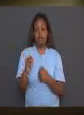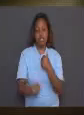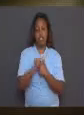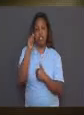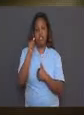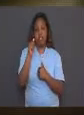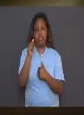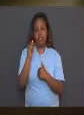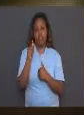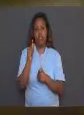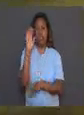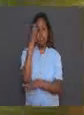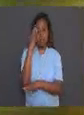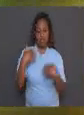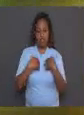endangered wildlife.